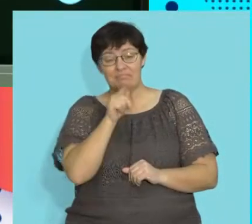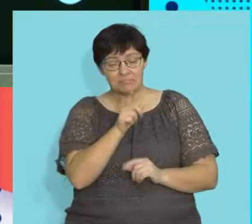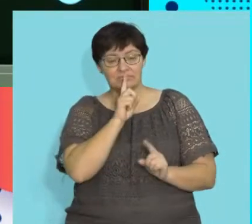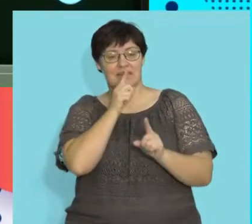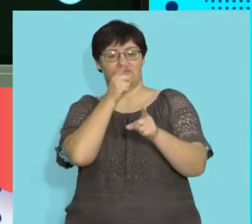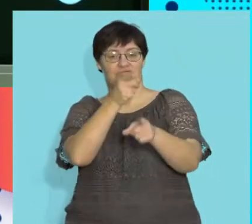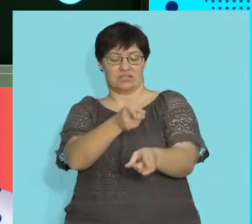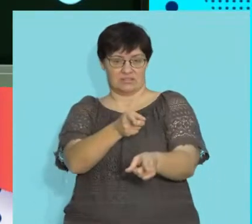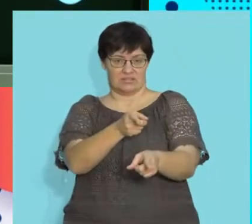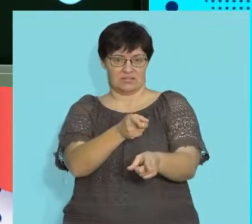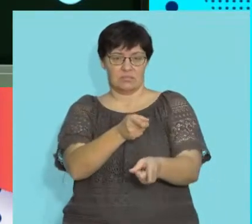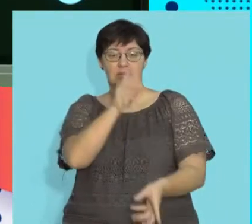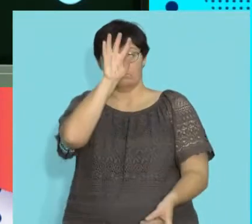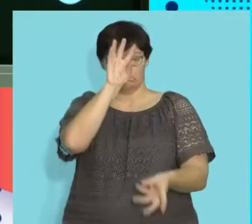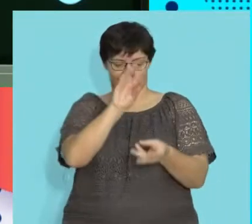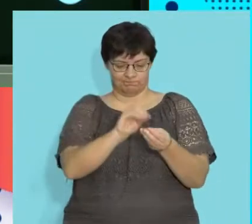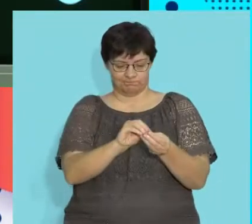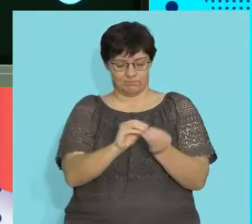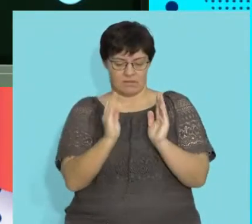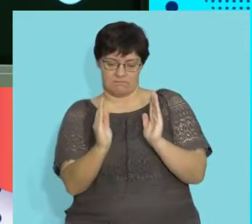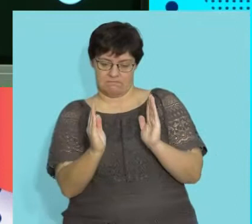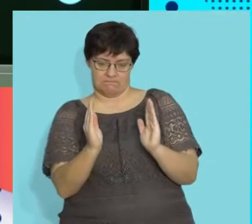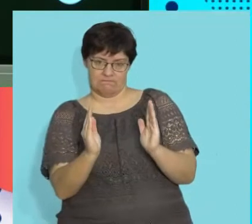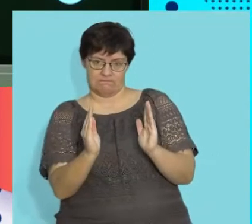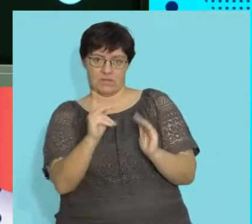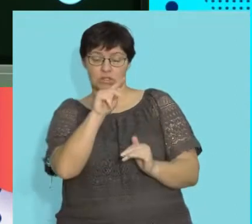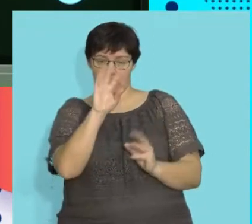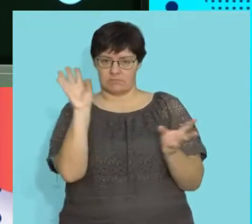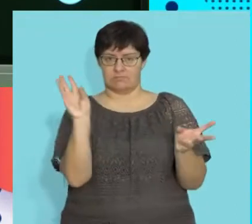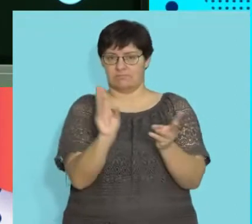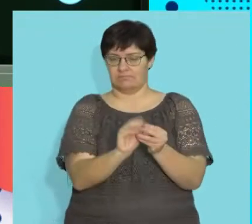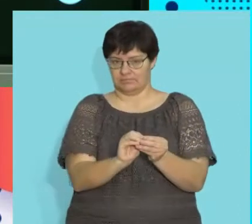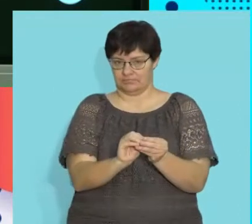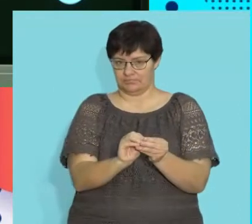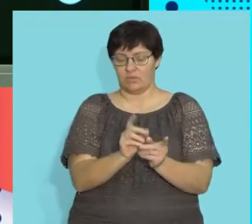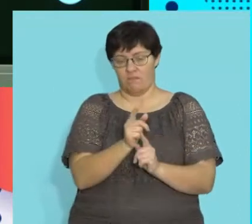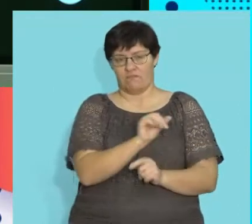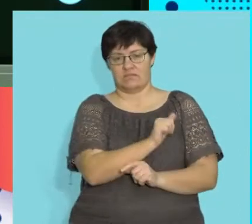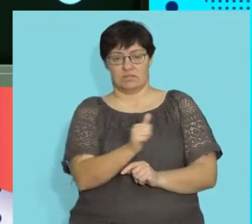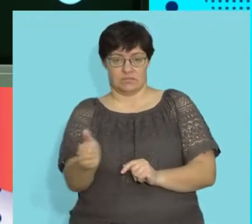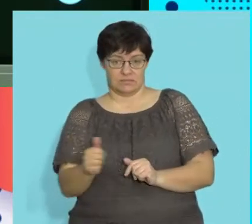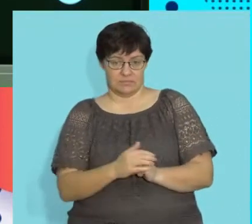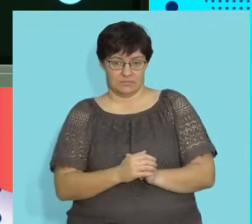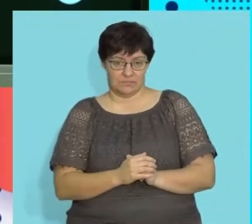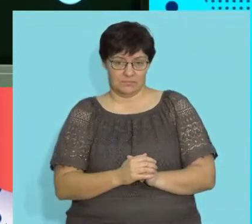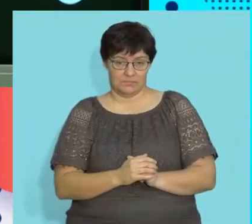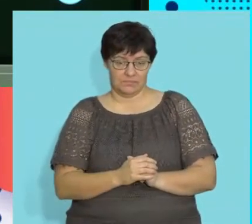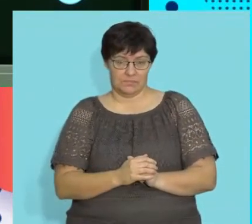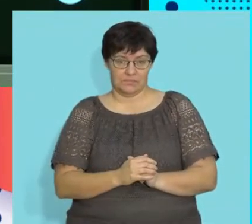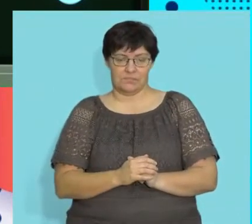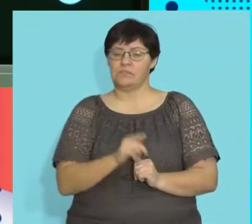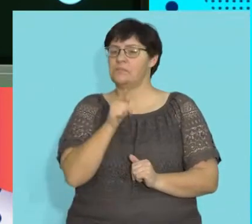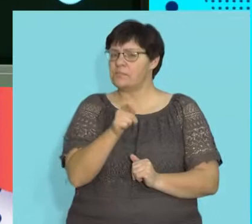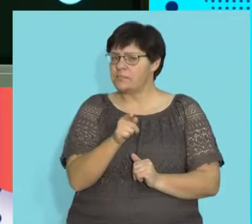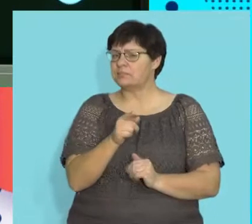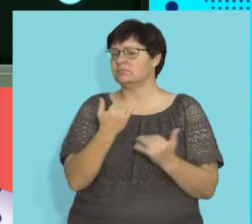notation is an instruction to sum a certain number of terms together of a sequence. Now, in